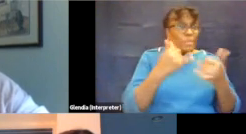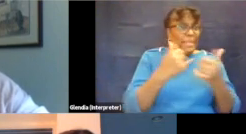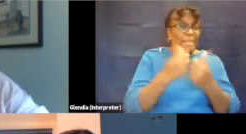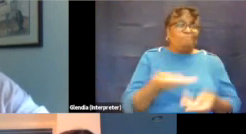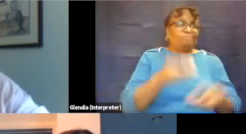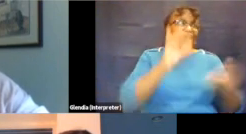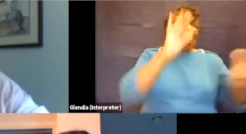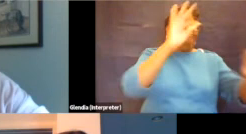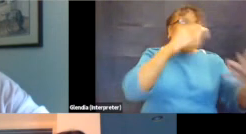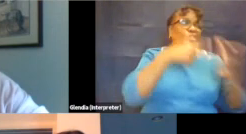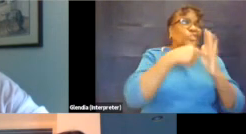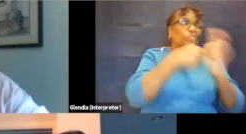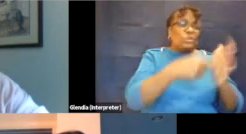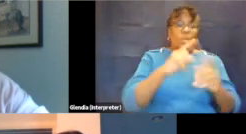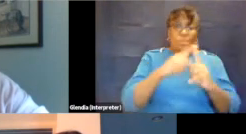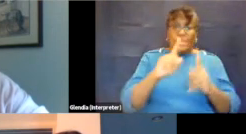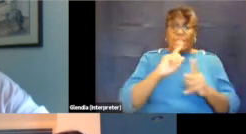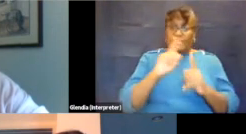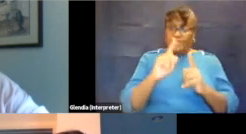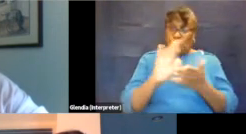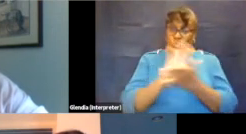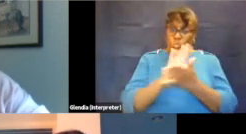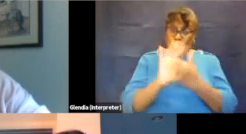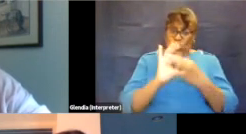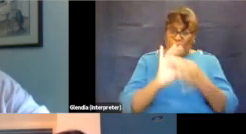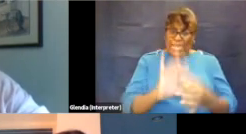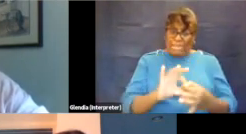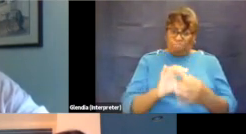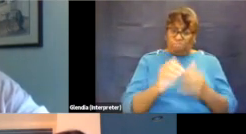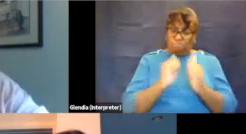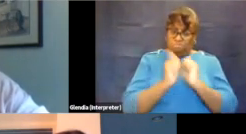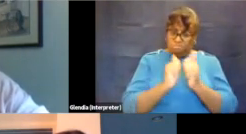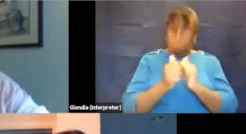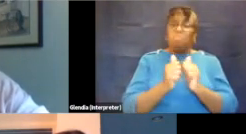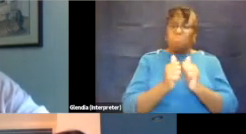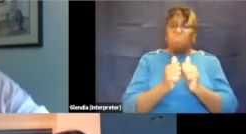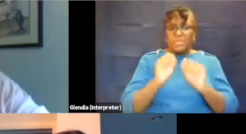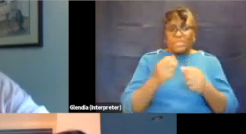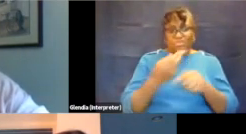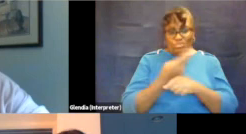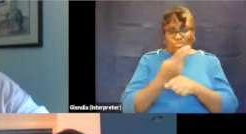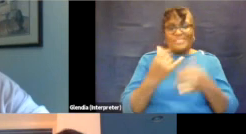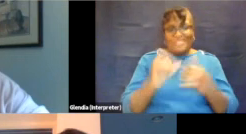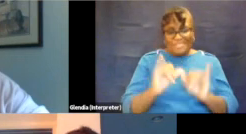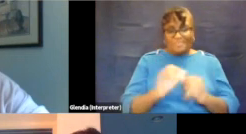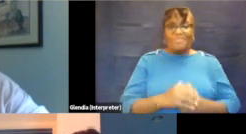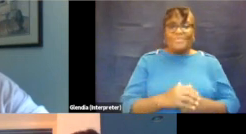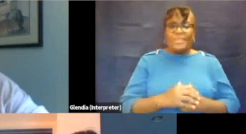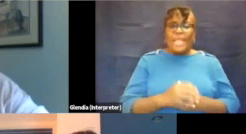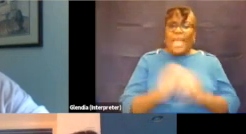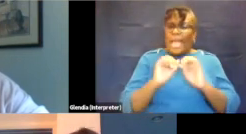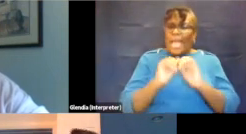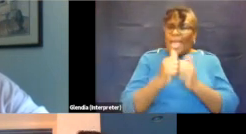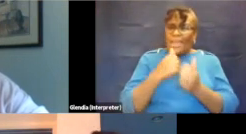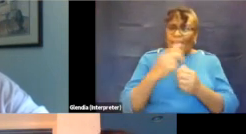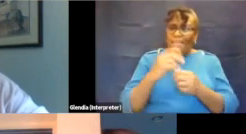is a school-related sport. How can I find out about special rules for sports and hearing